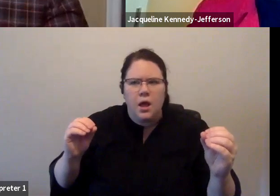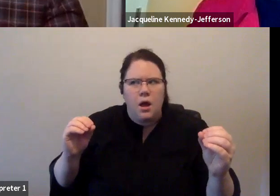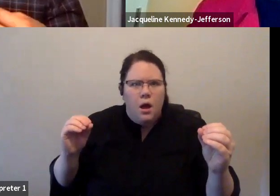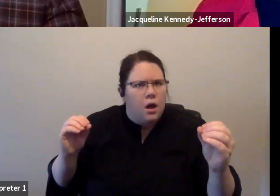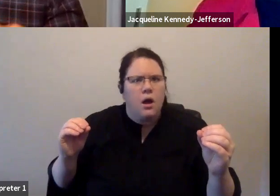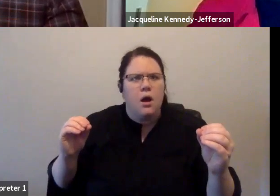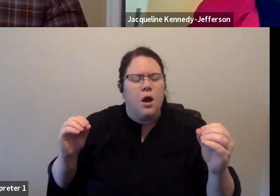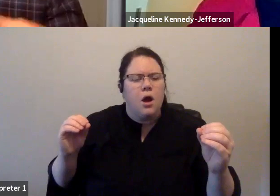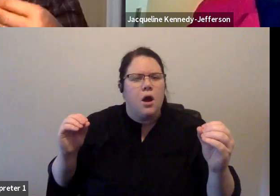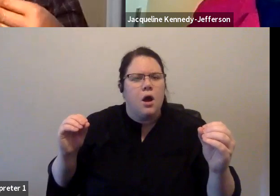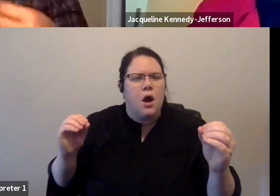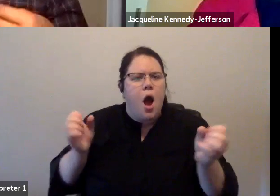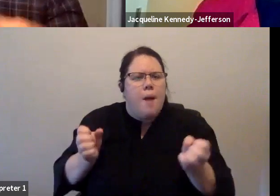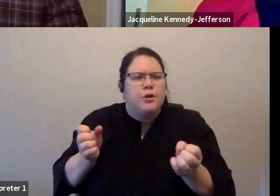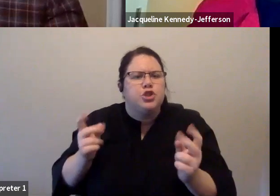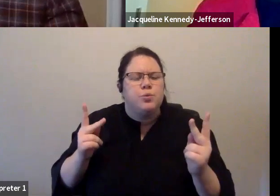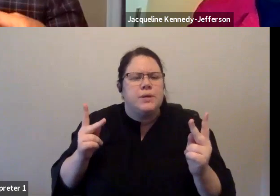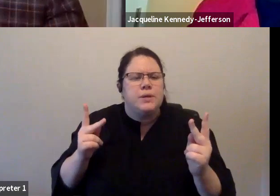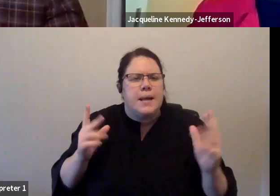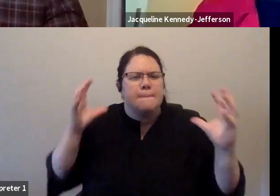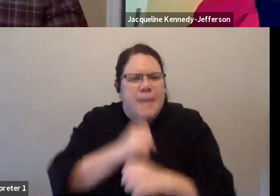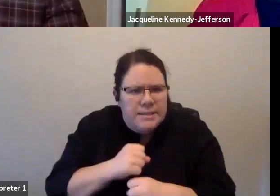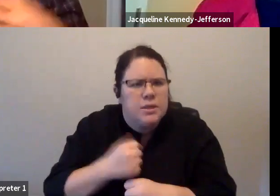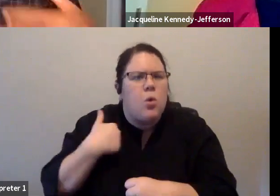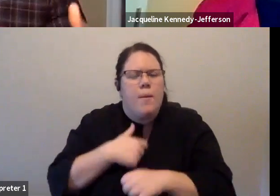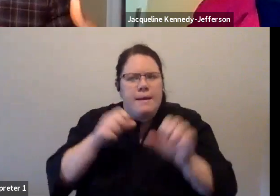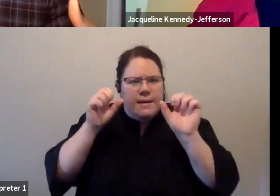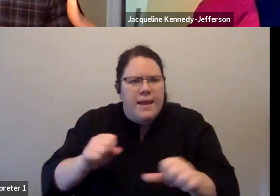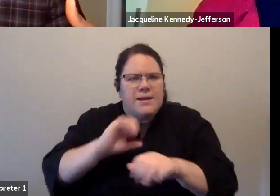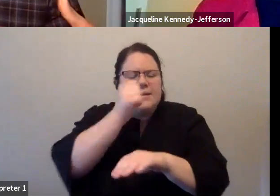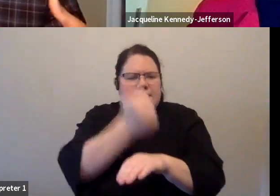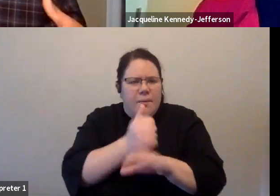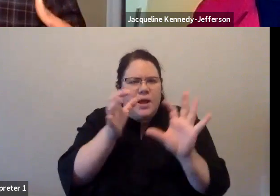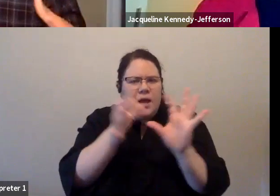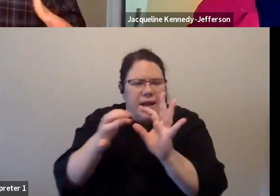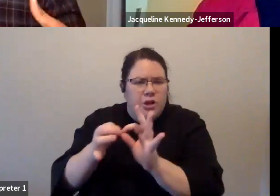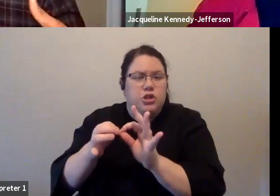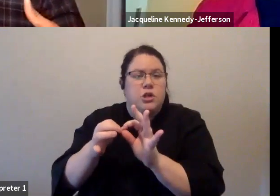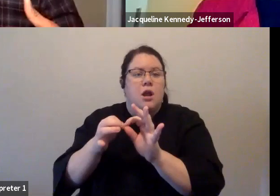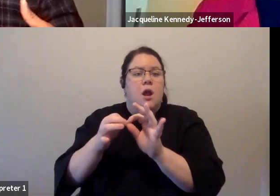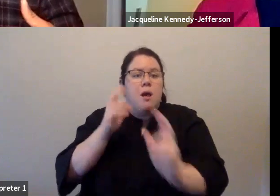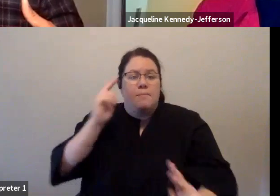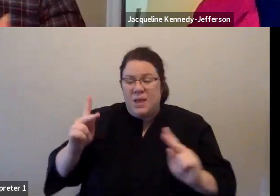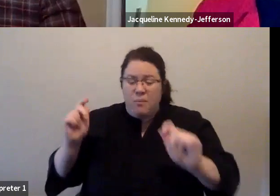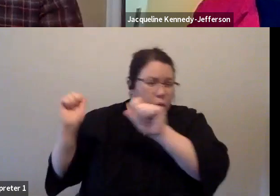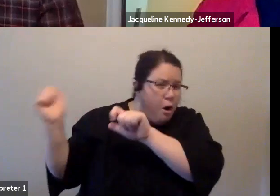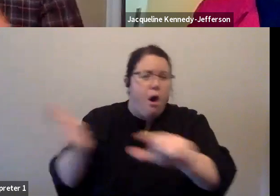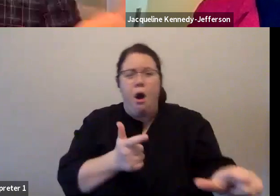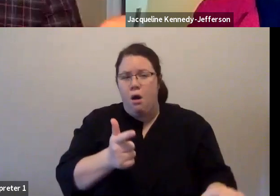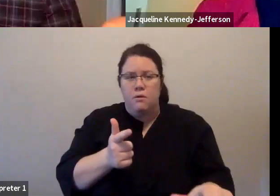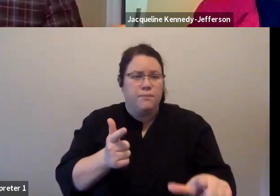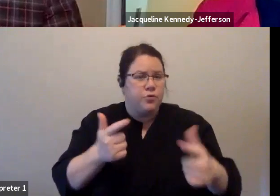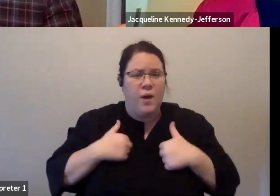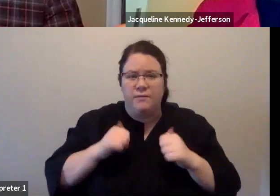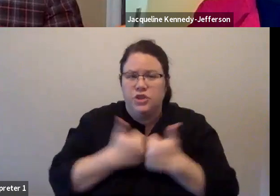be missing opportunities to create pathways forward for all people who have challenges in their lives. And